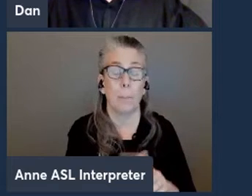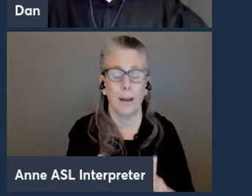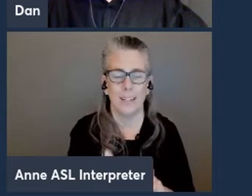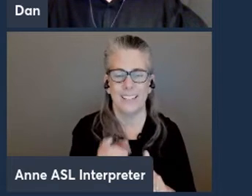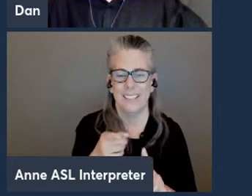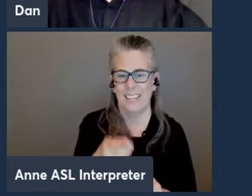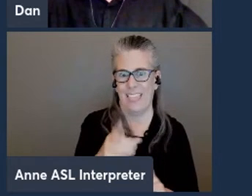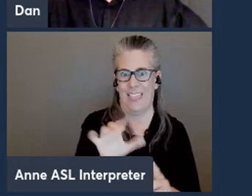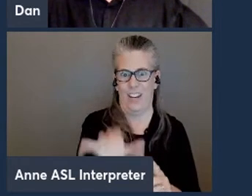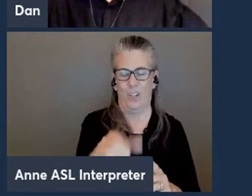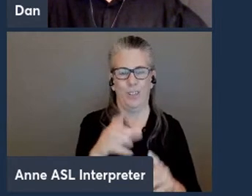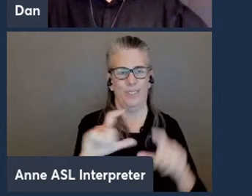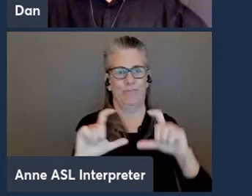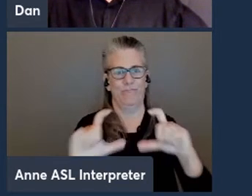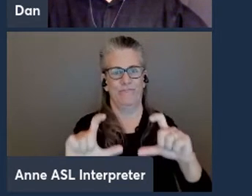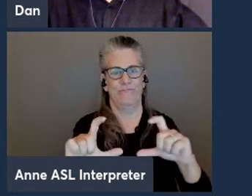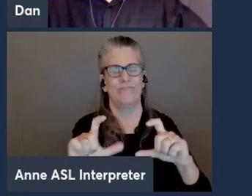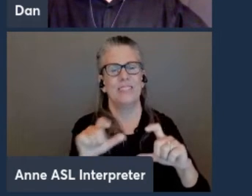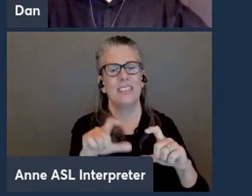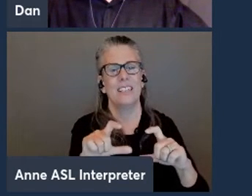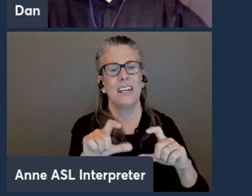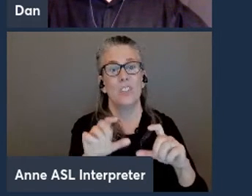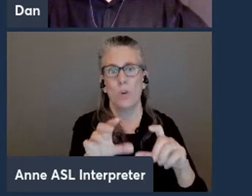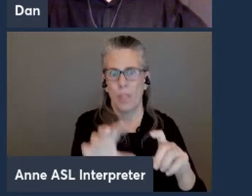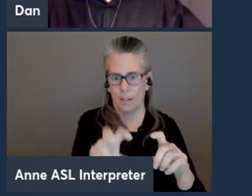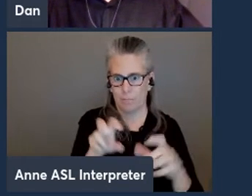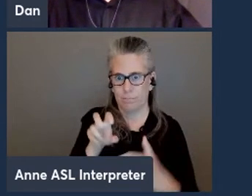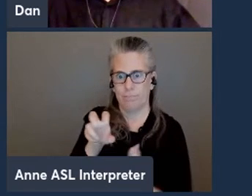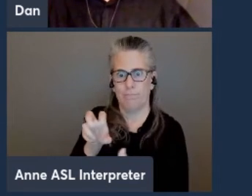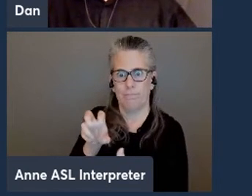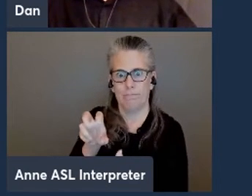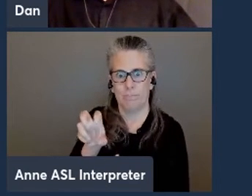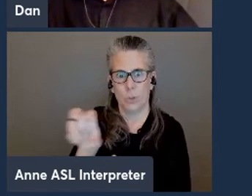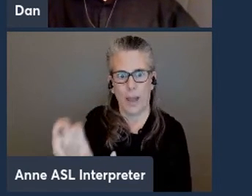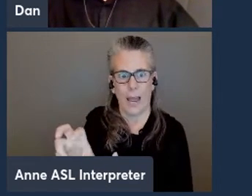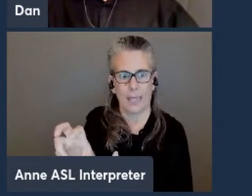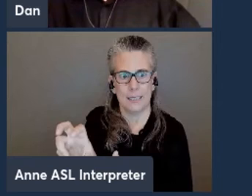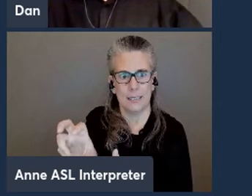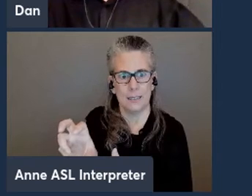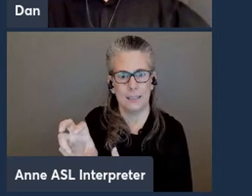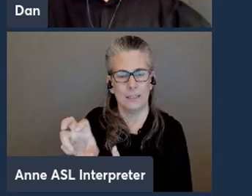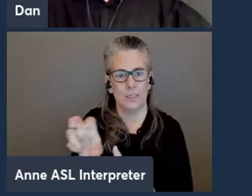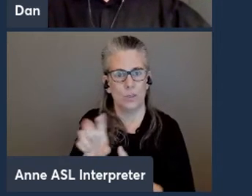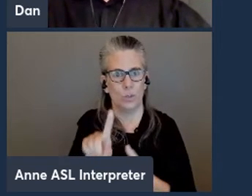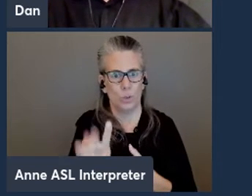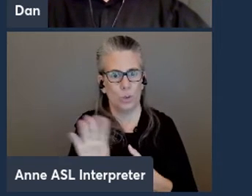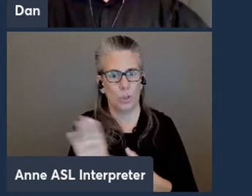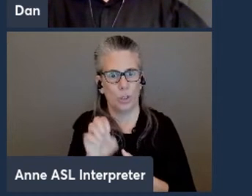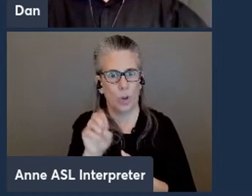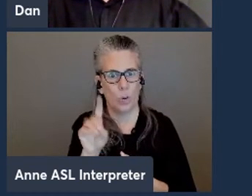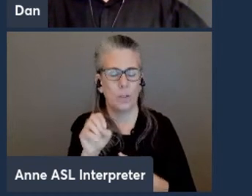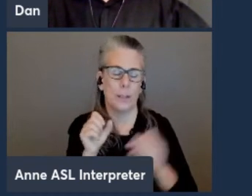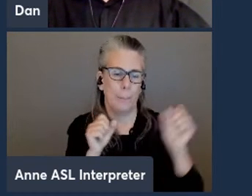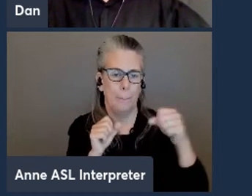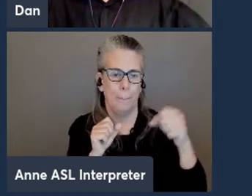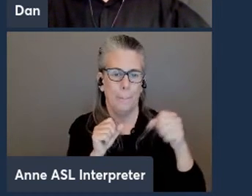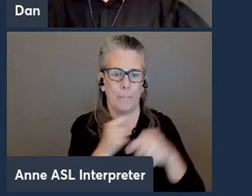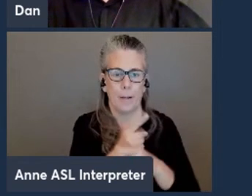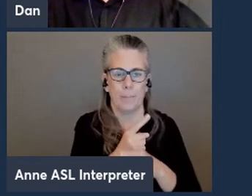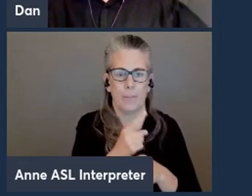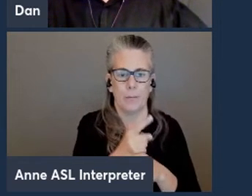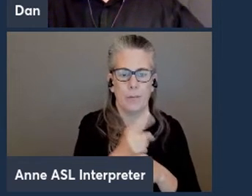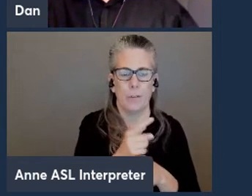Awesome. And you just add this into your just like piece of code. Okay. Yep, here it's in my